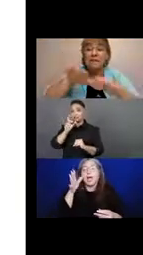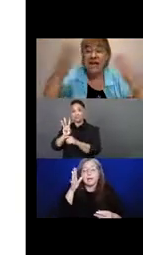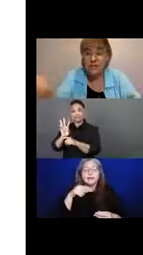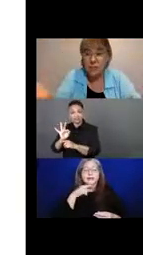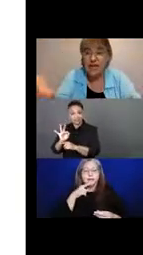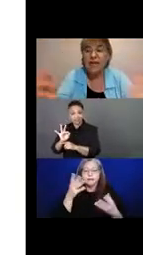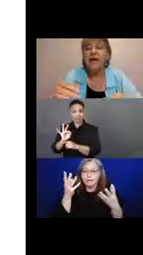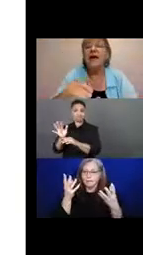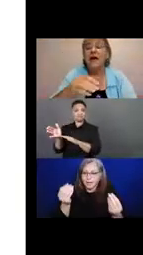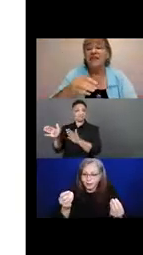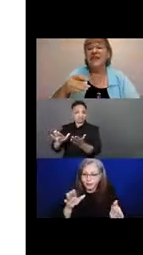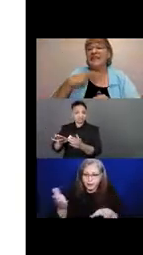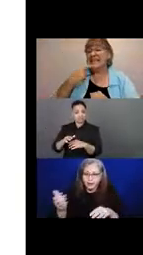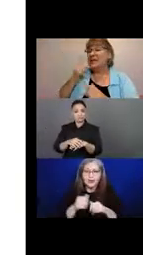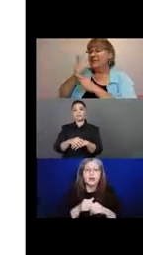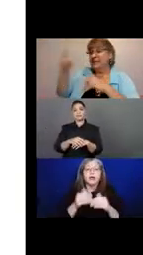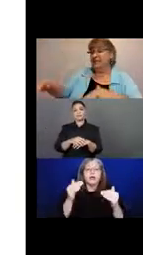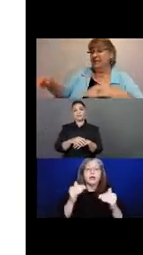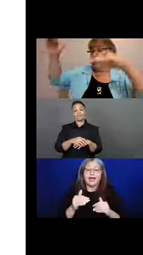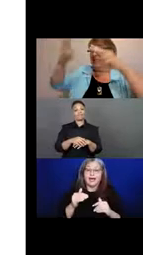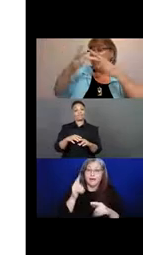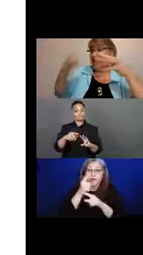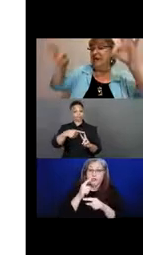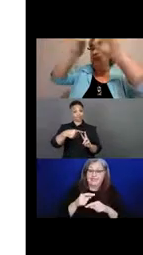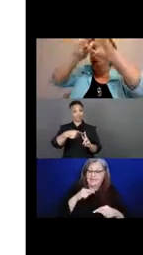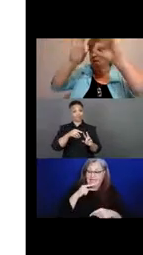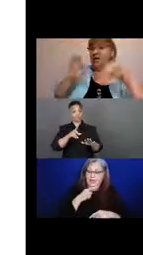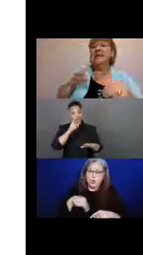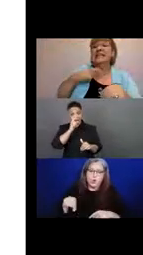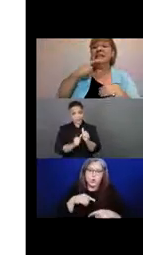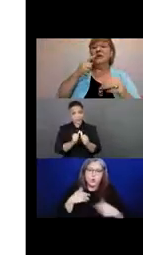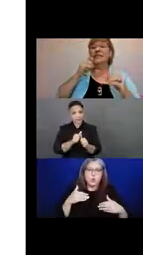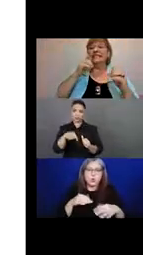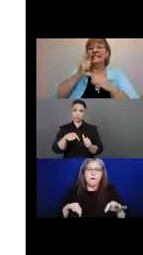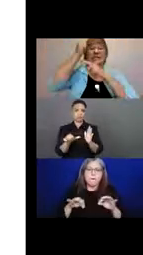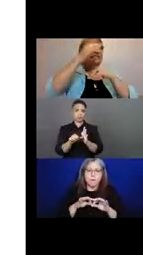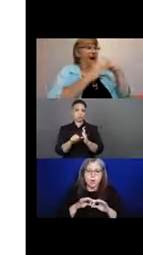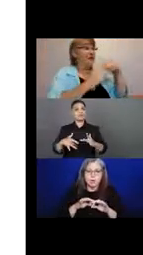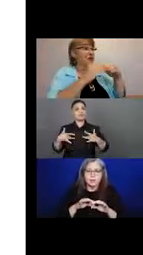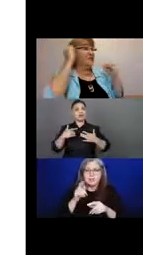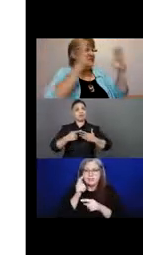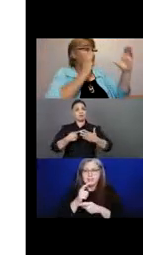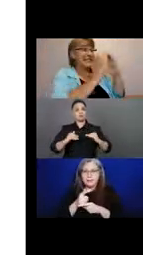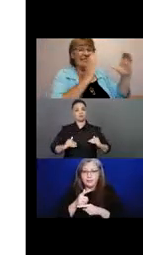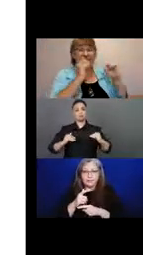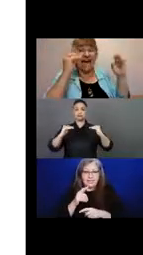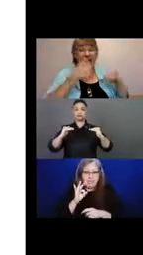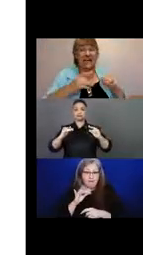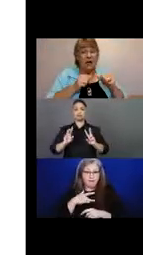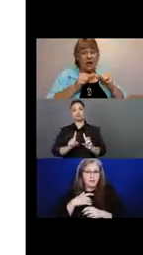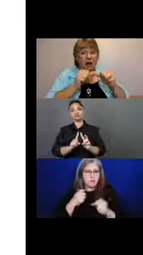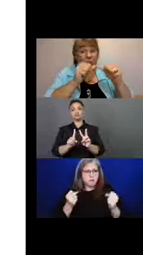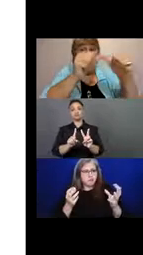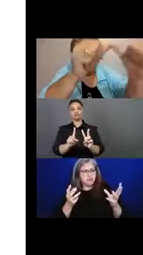parents pass away. Then the hearing siblings are very important. The hearing siblings comfortable